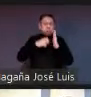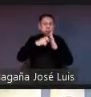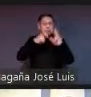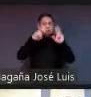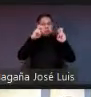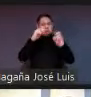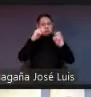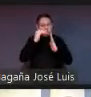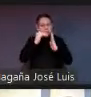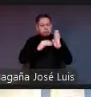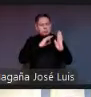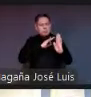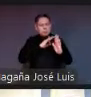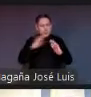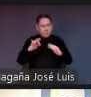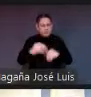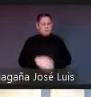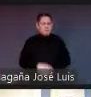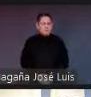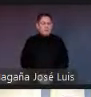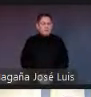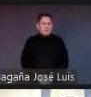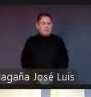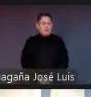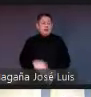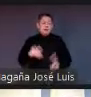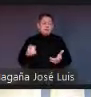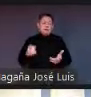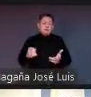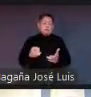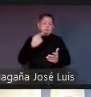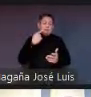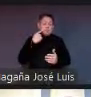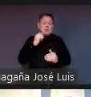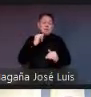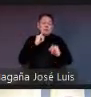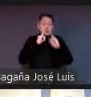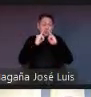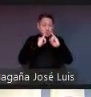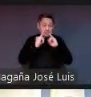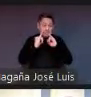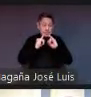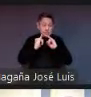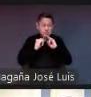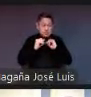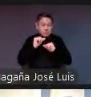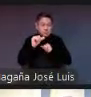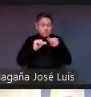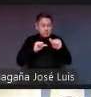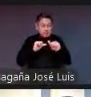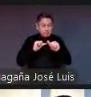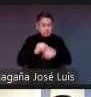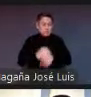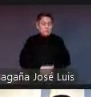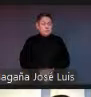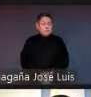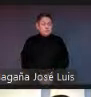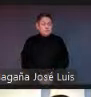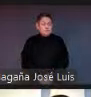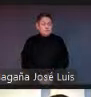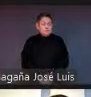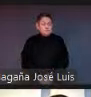the educational reforms that are required. At specific institutions, one may work trying